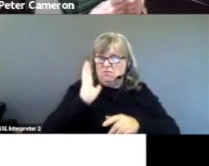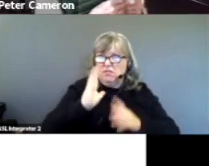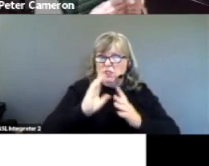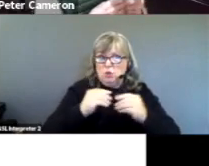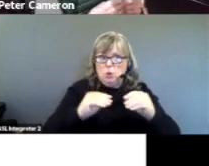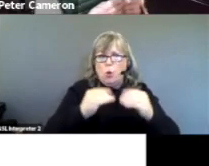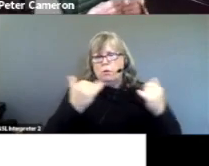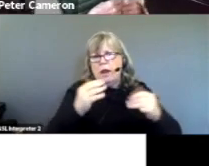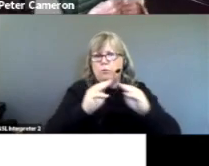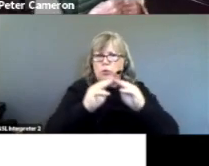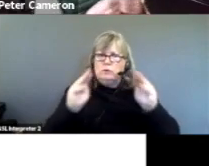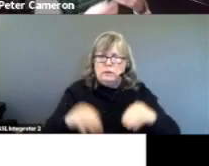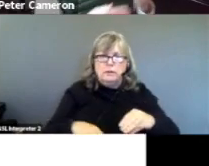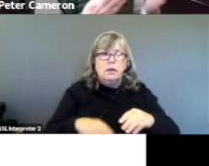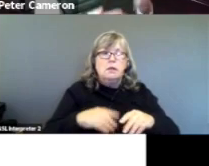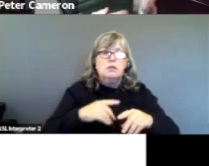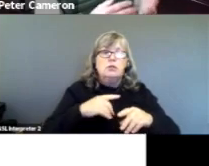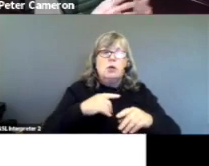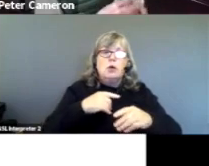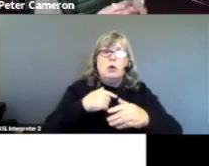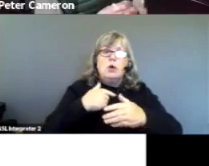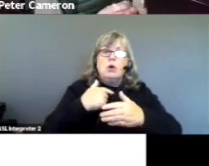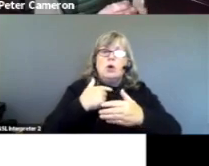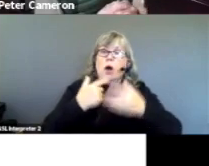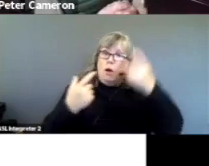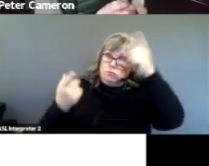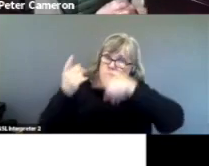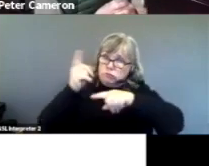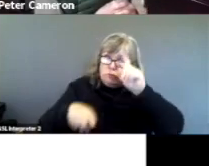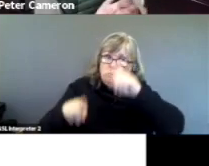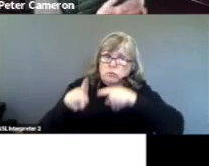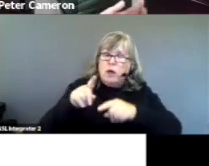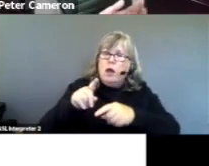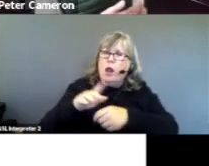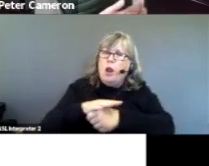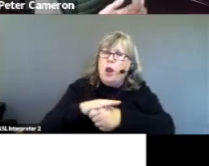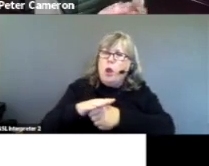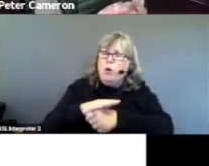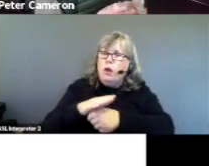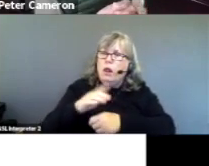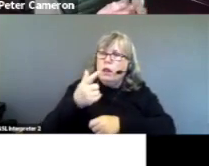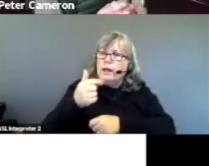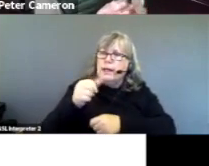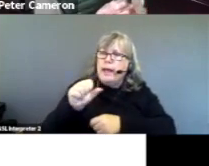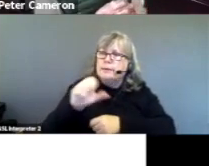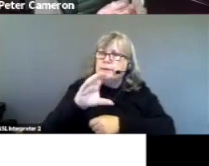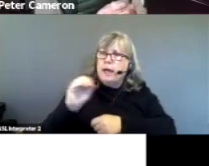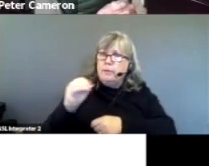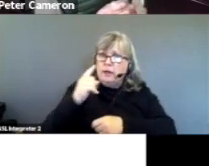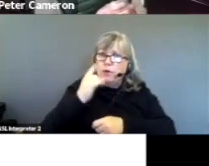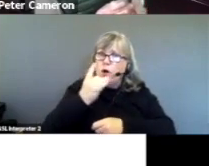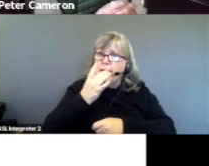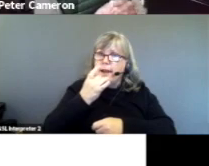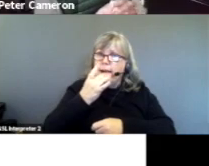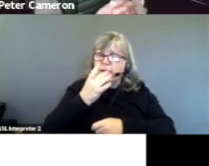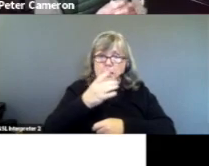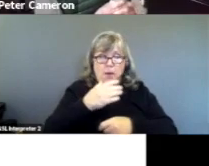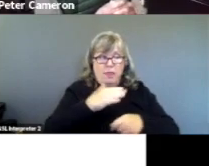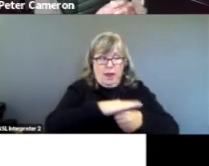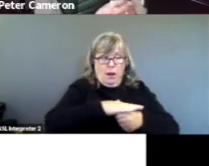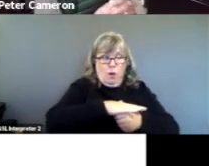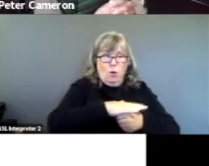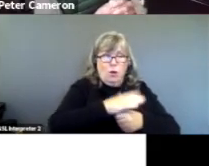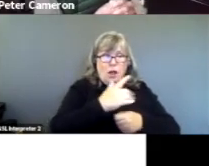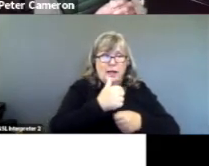when they got there, they thought they had made a deal with the local gas company for lights. The local gas company, probably with